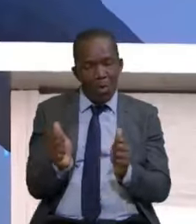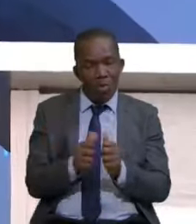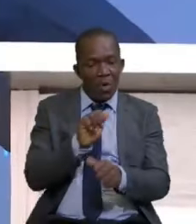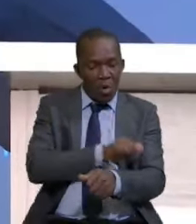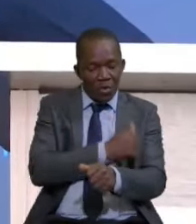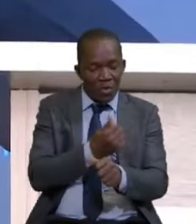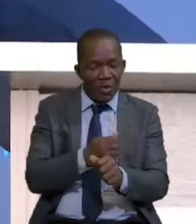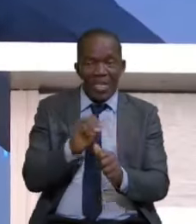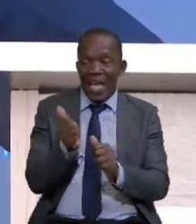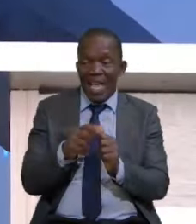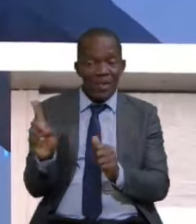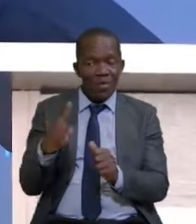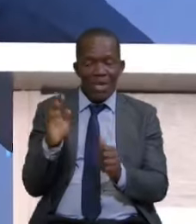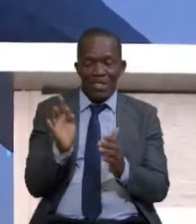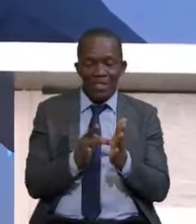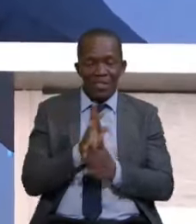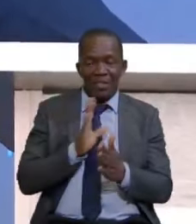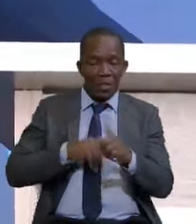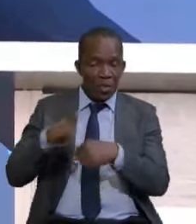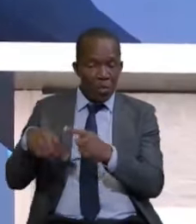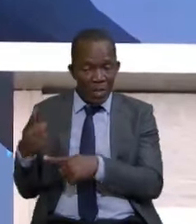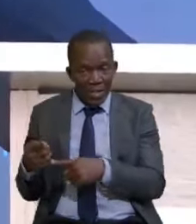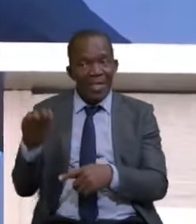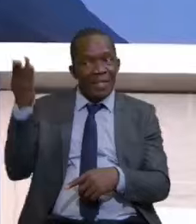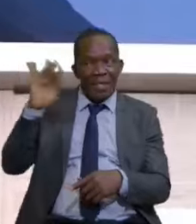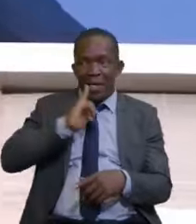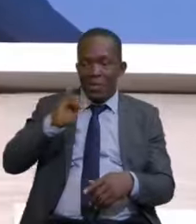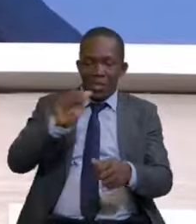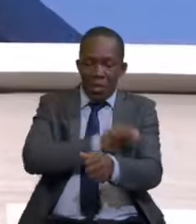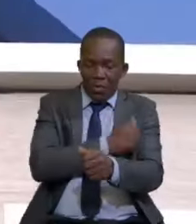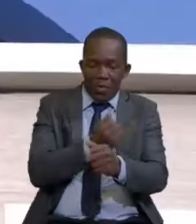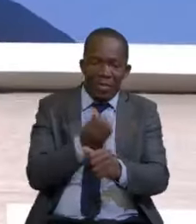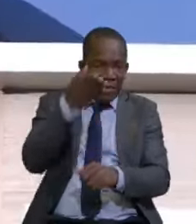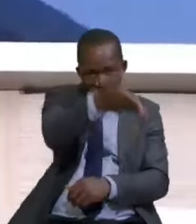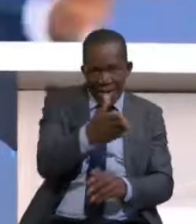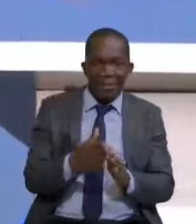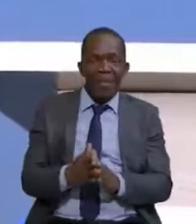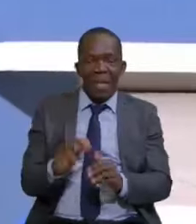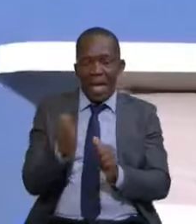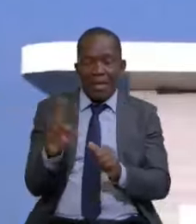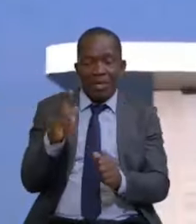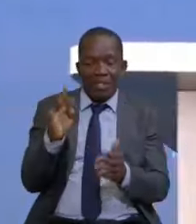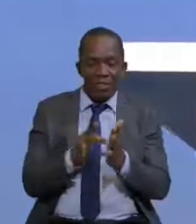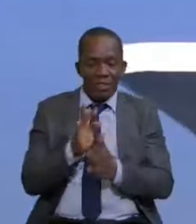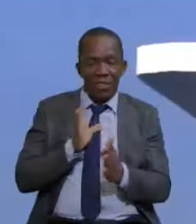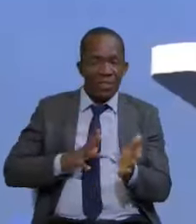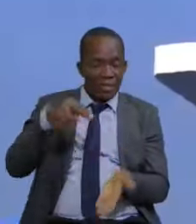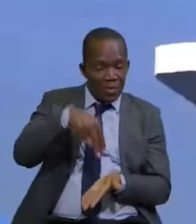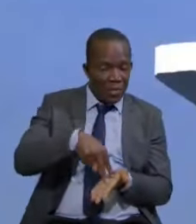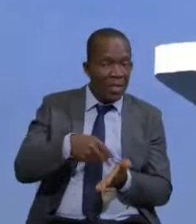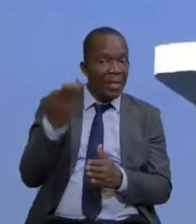authority. Everywhere Jesus stood, authority. Everyone Jesus comes